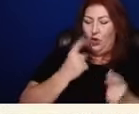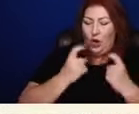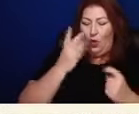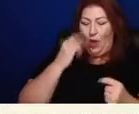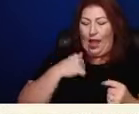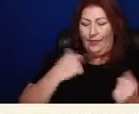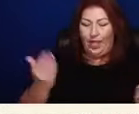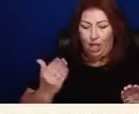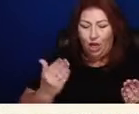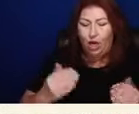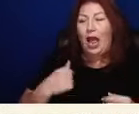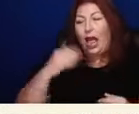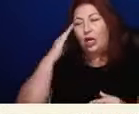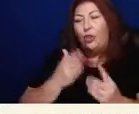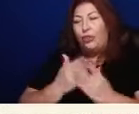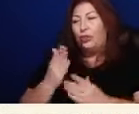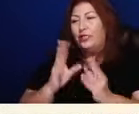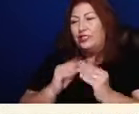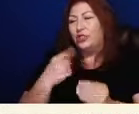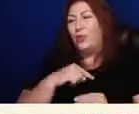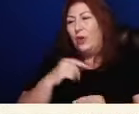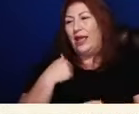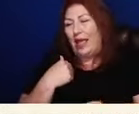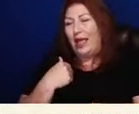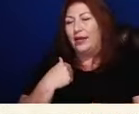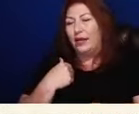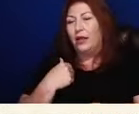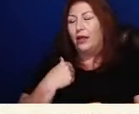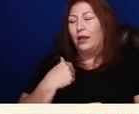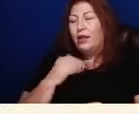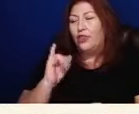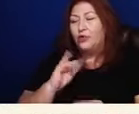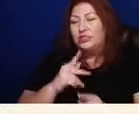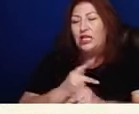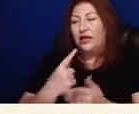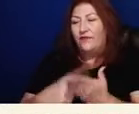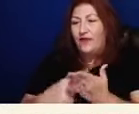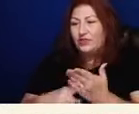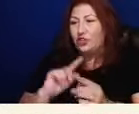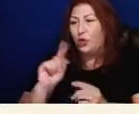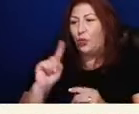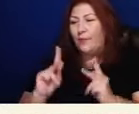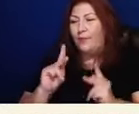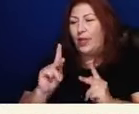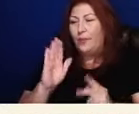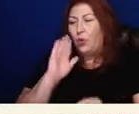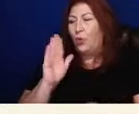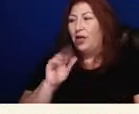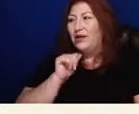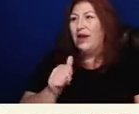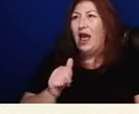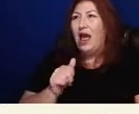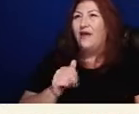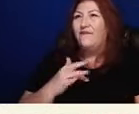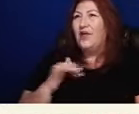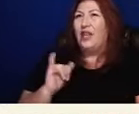throughout the sessions we had, you know, those type of conversations where, you know, people would not feel like they had